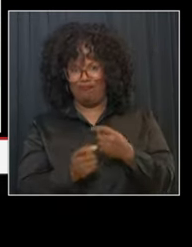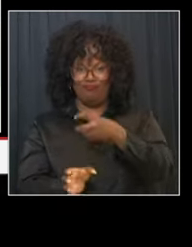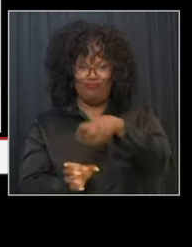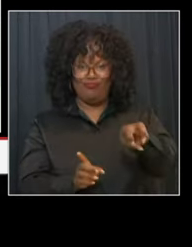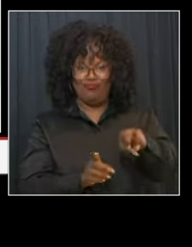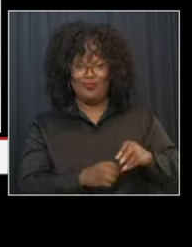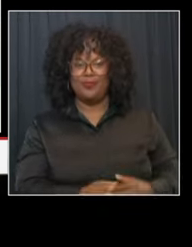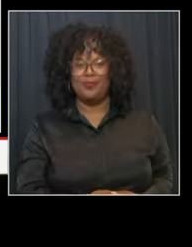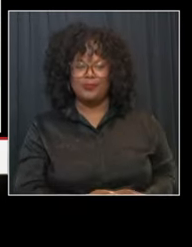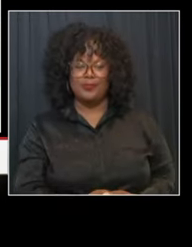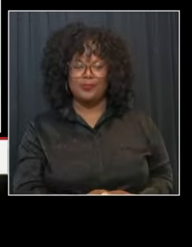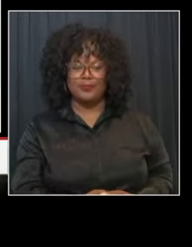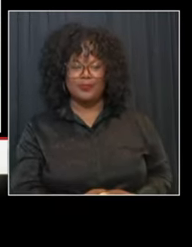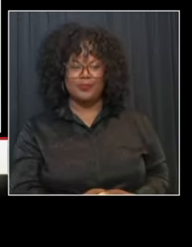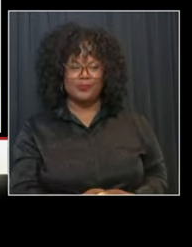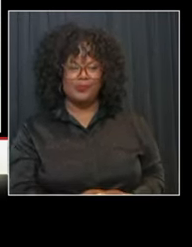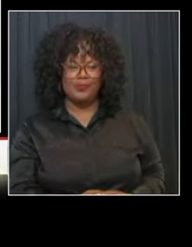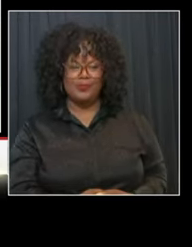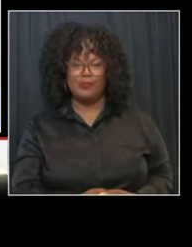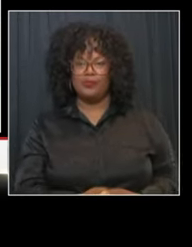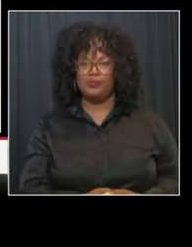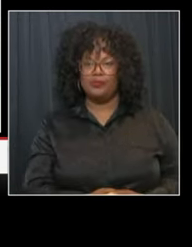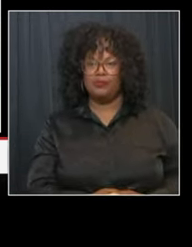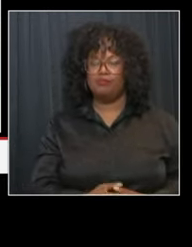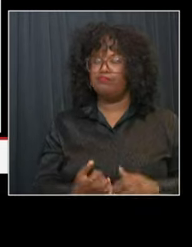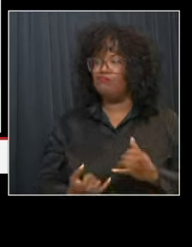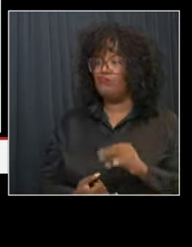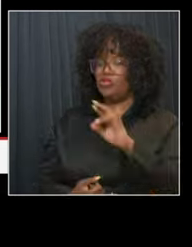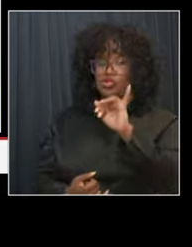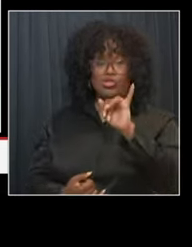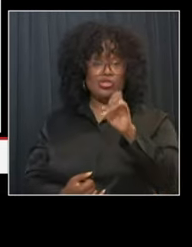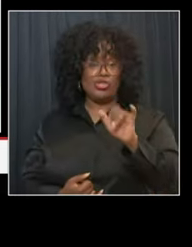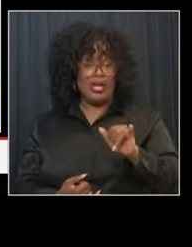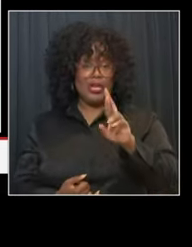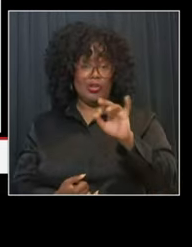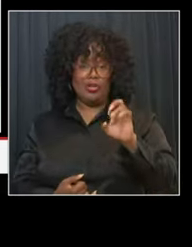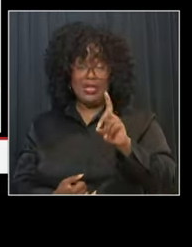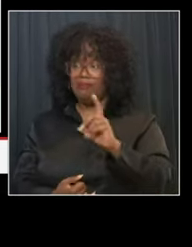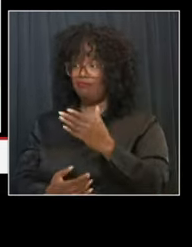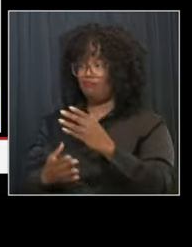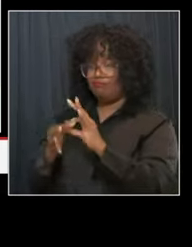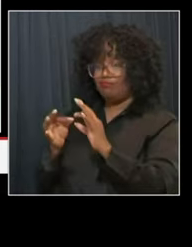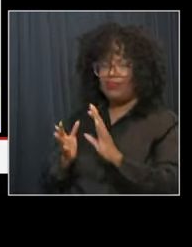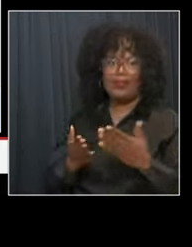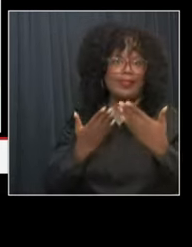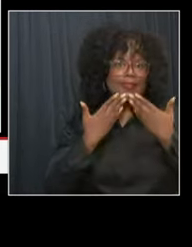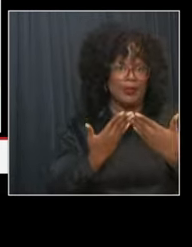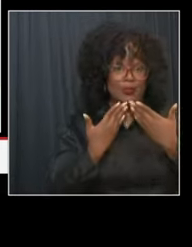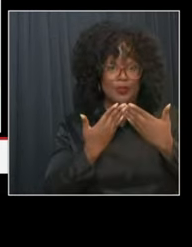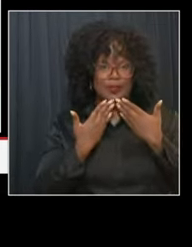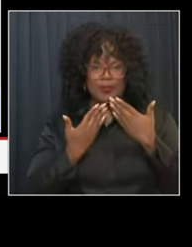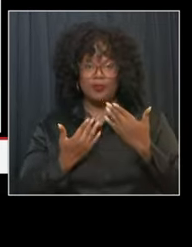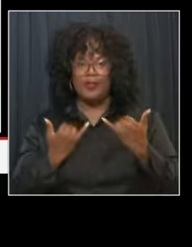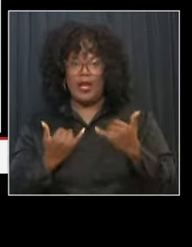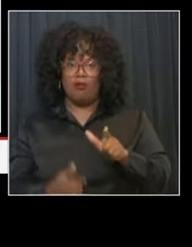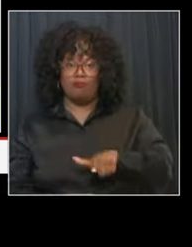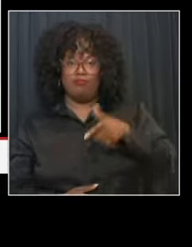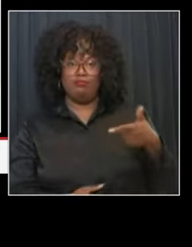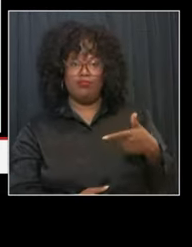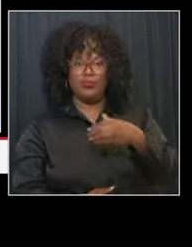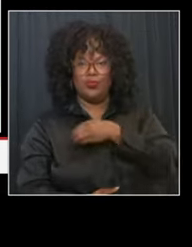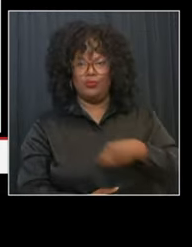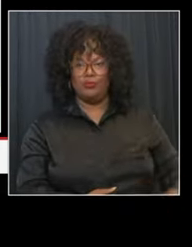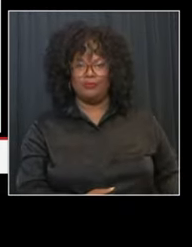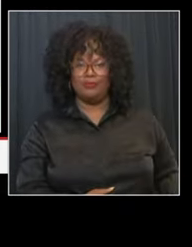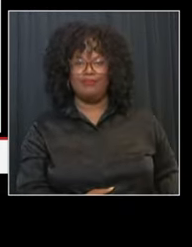Thank you. Next, we'll talk about investments in housing and economic development. I will turn it to Deputy Mayor Albert. Thank you. Mayor Bowser has had